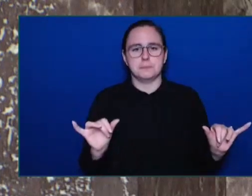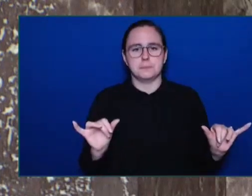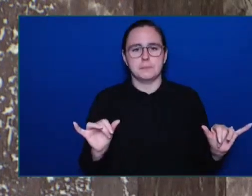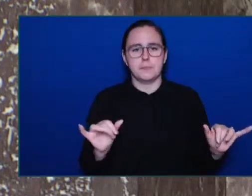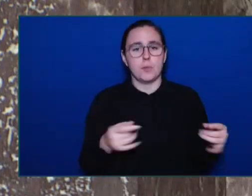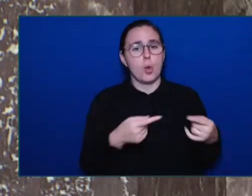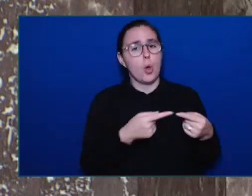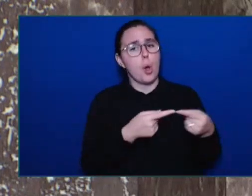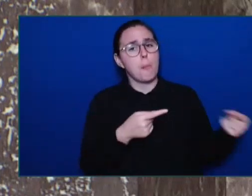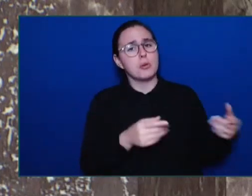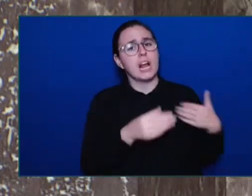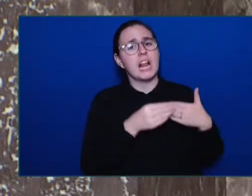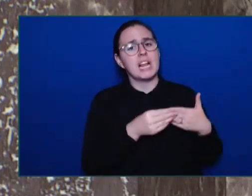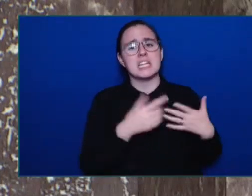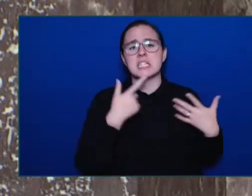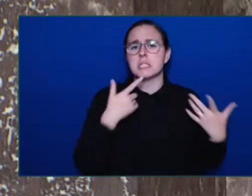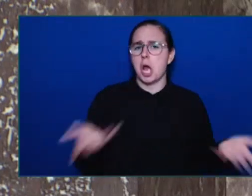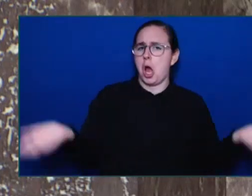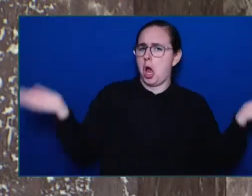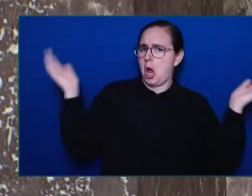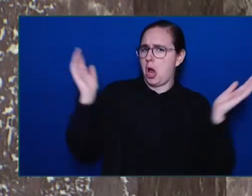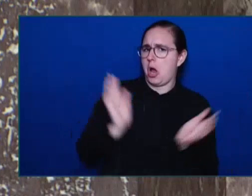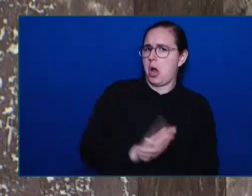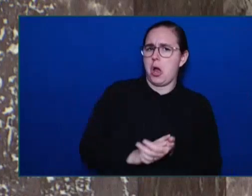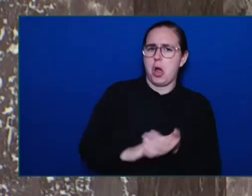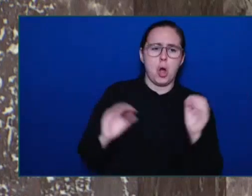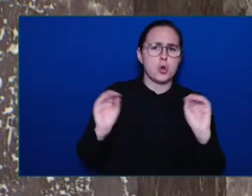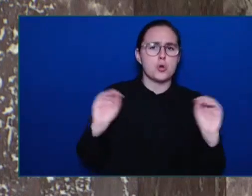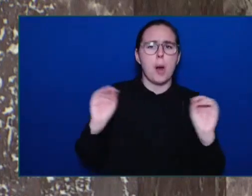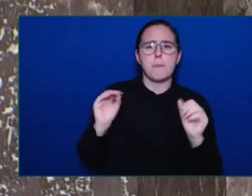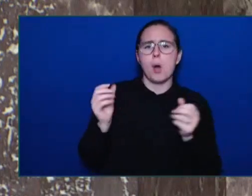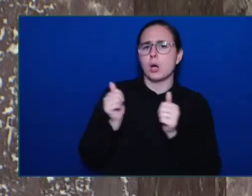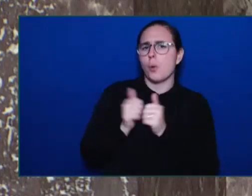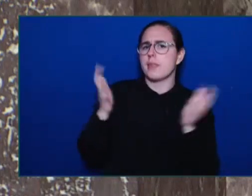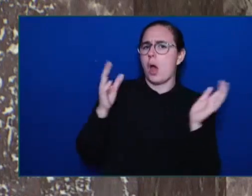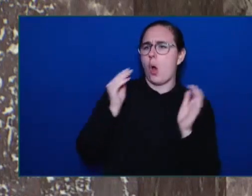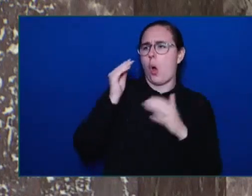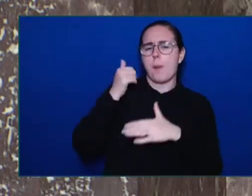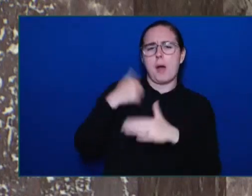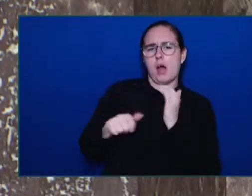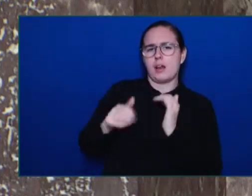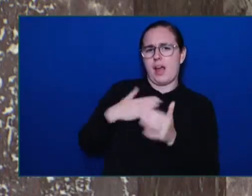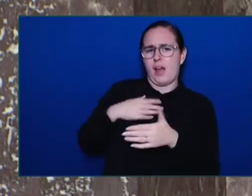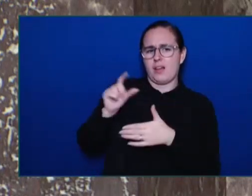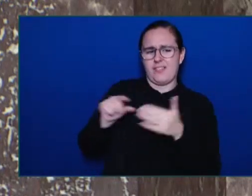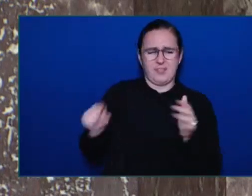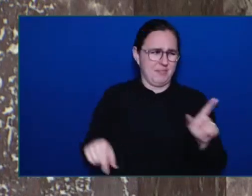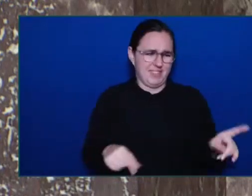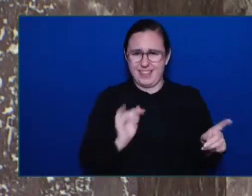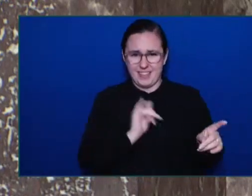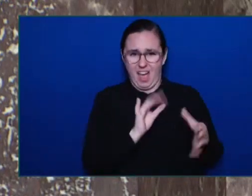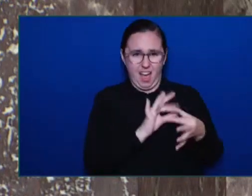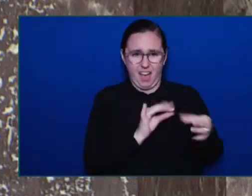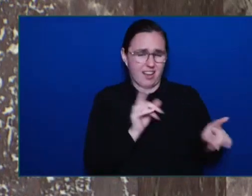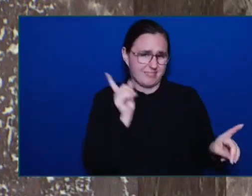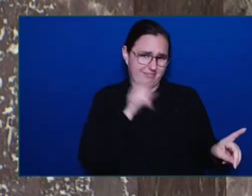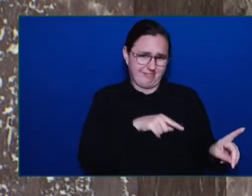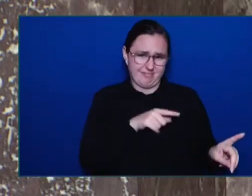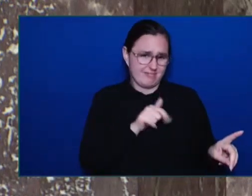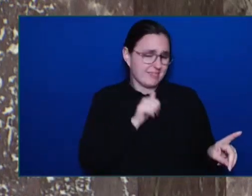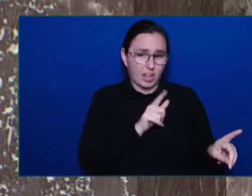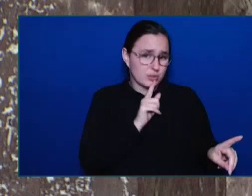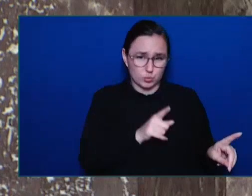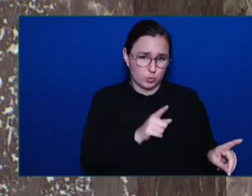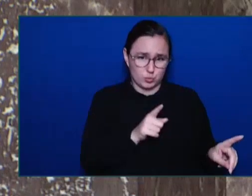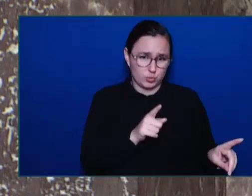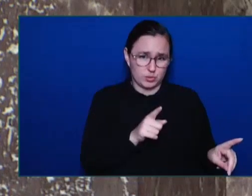government. That is absolutely false. He can stand up and correct himself, Honourable Speaker. But there's a reason why they didn't take action when they were in government, Honourable